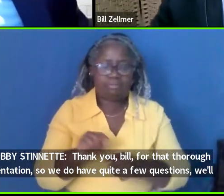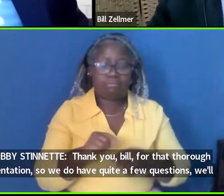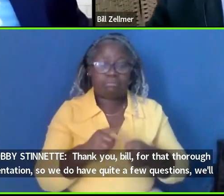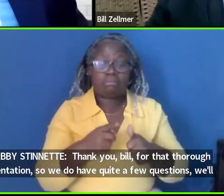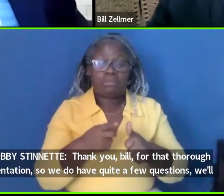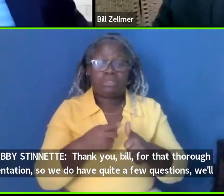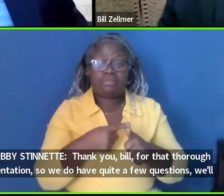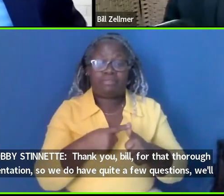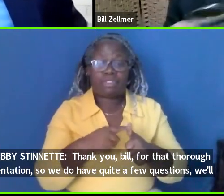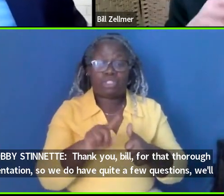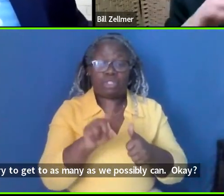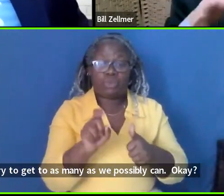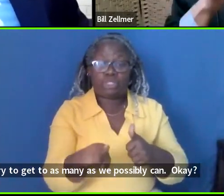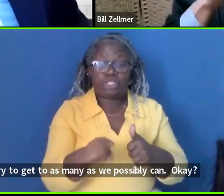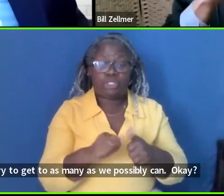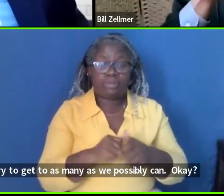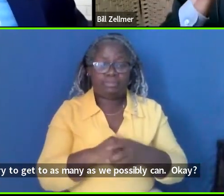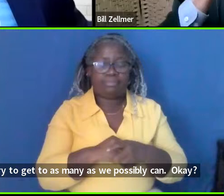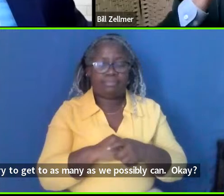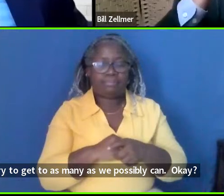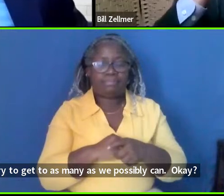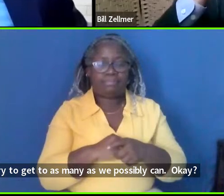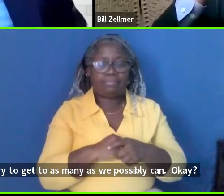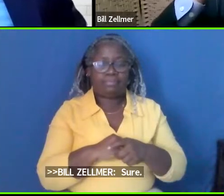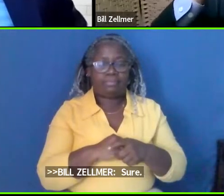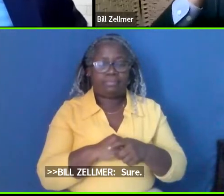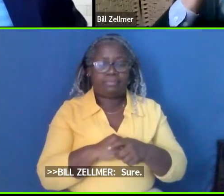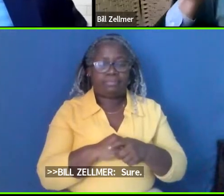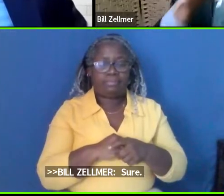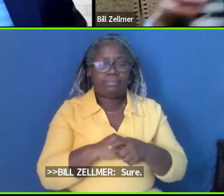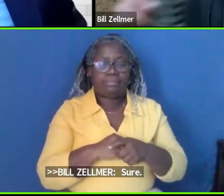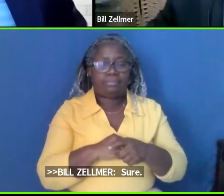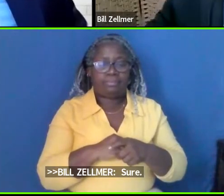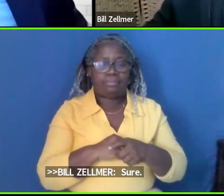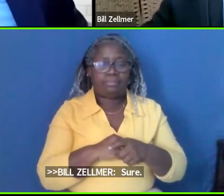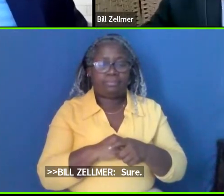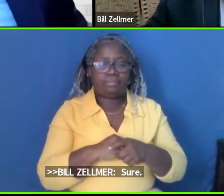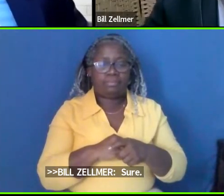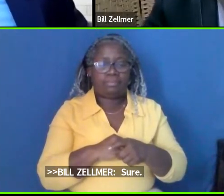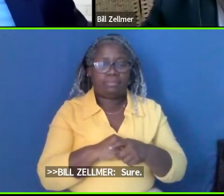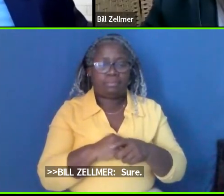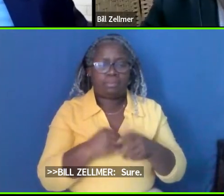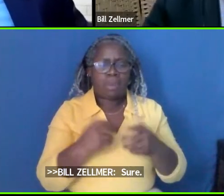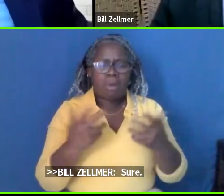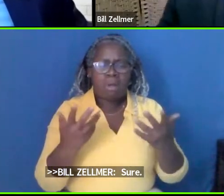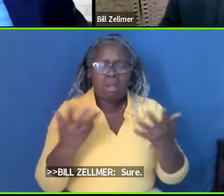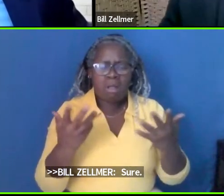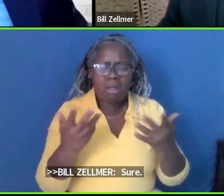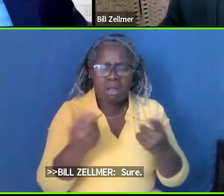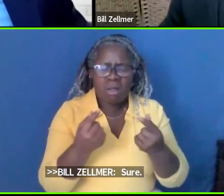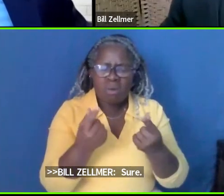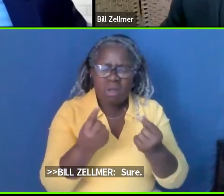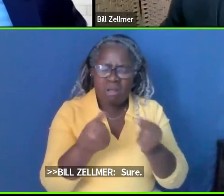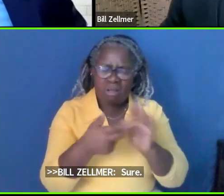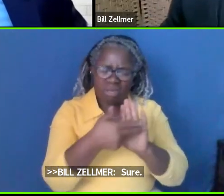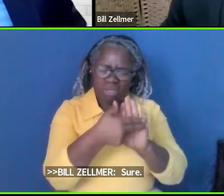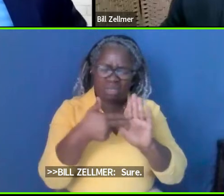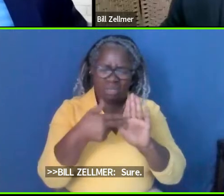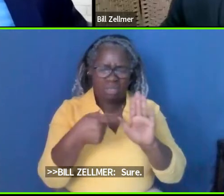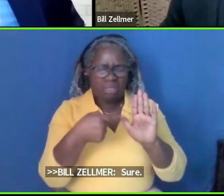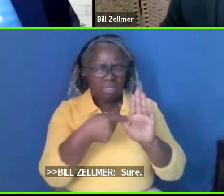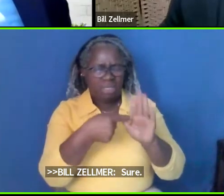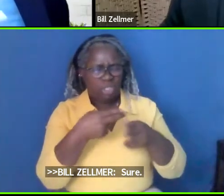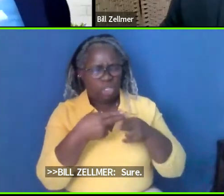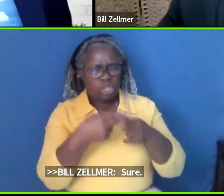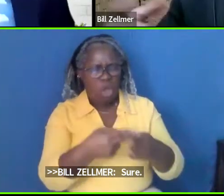So the question is, what brand is the exam chair shown at the beginning of your presentation? Yeah,